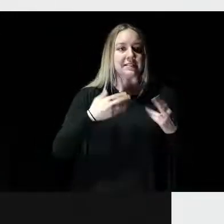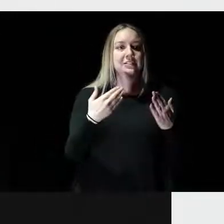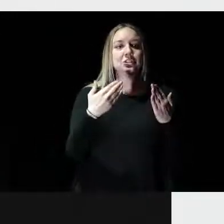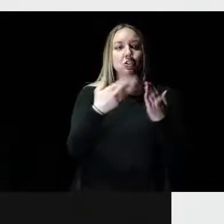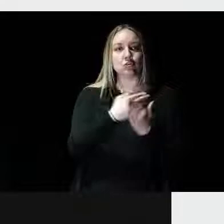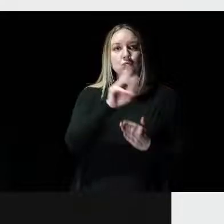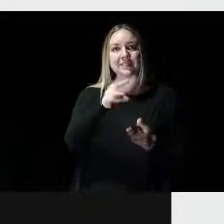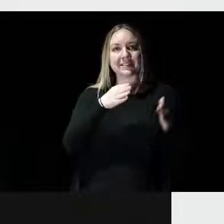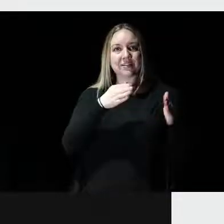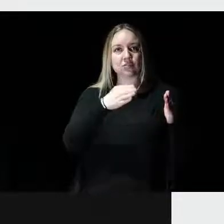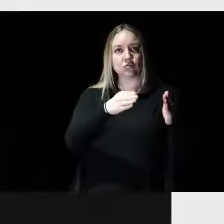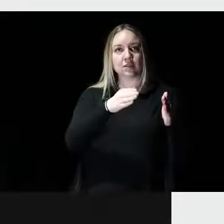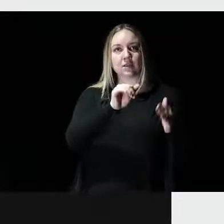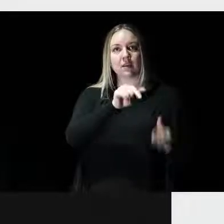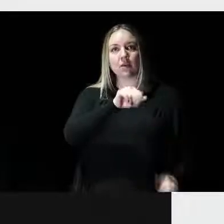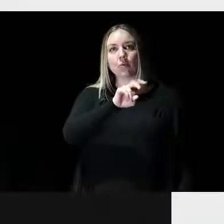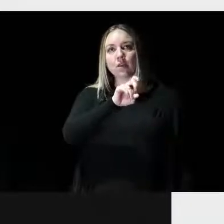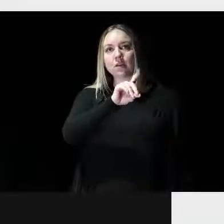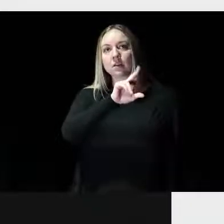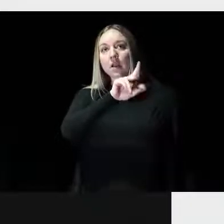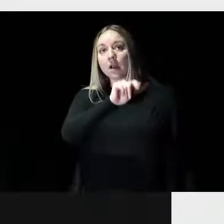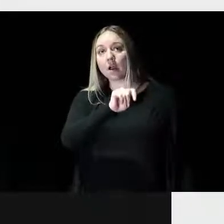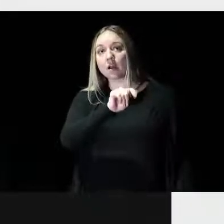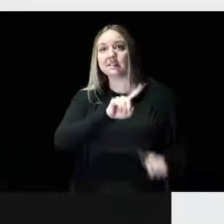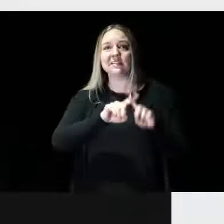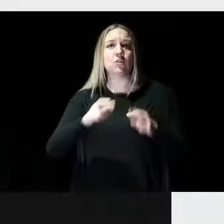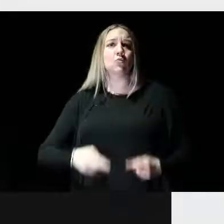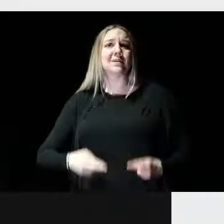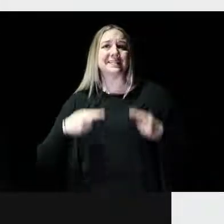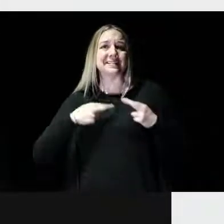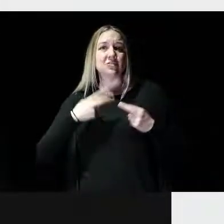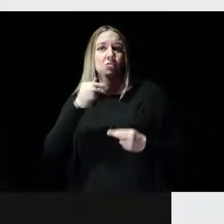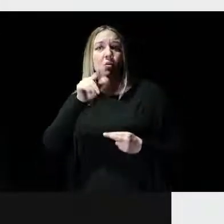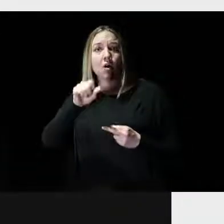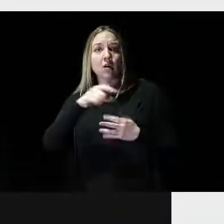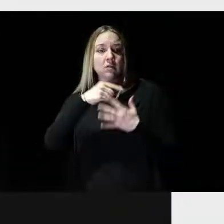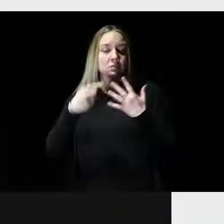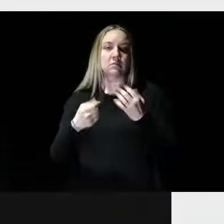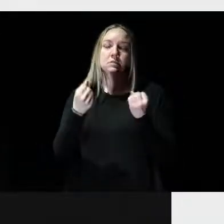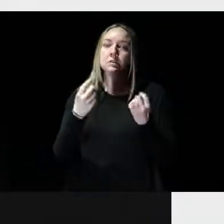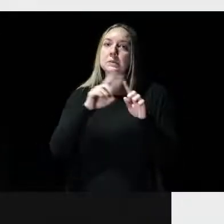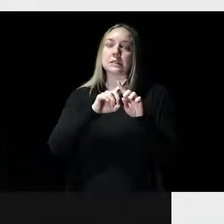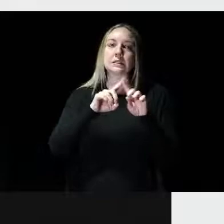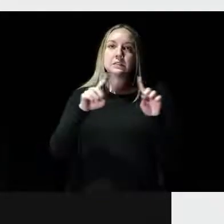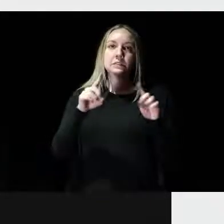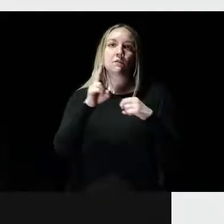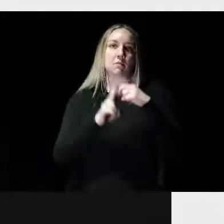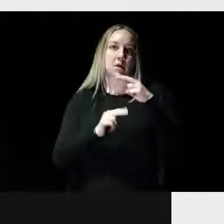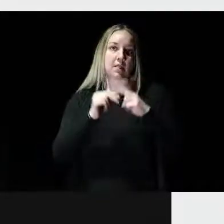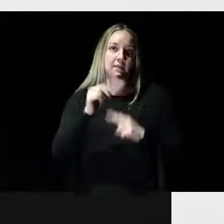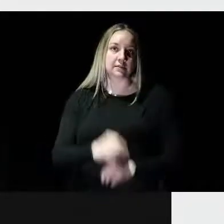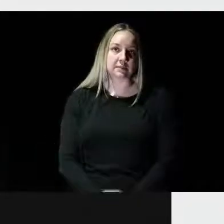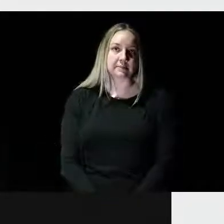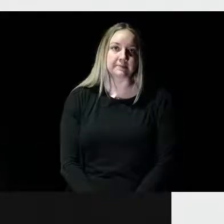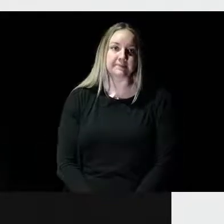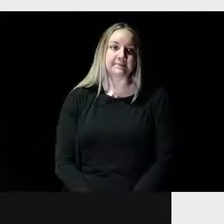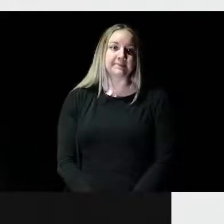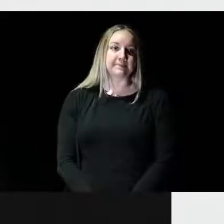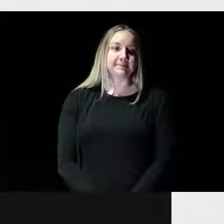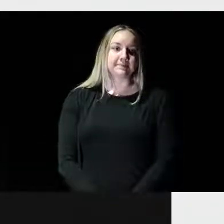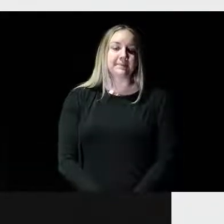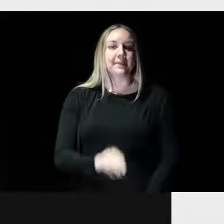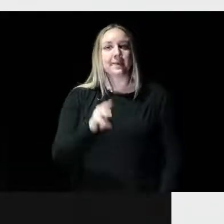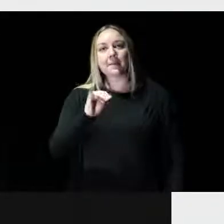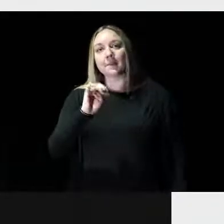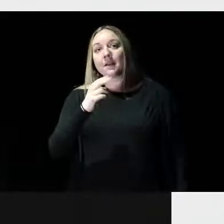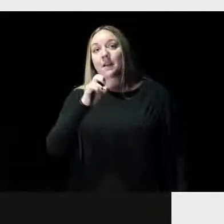Viaduct, MIT Vassar Street Residential Hall, and the Winnipeg Art Gallery Inuit Art Center. Michael